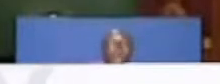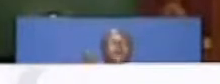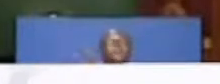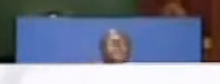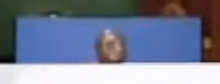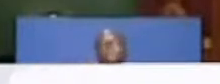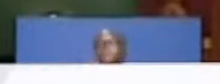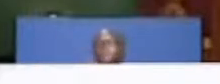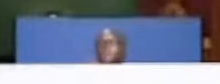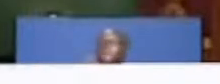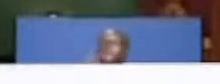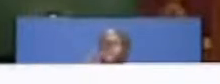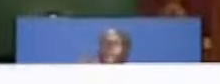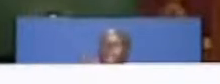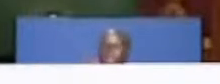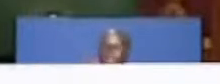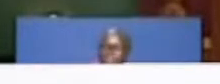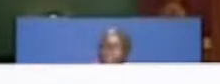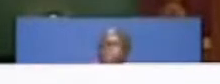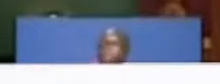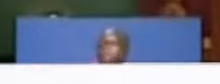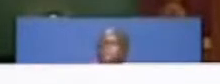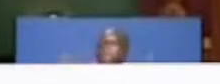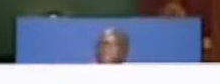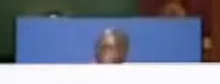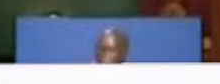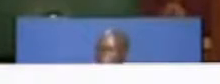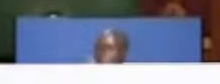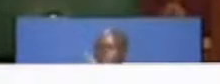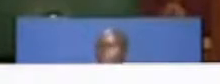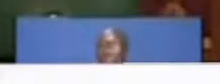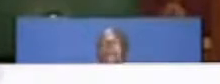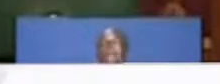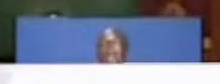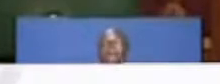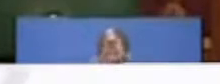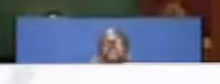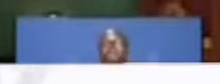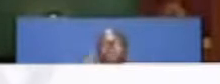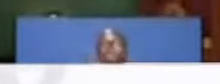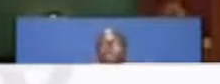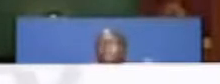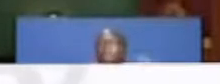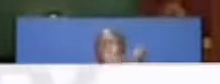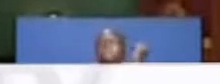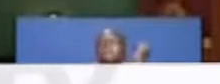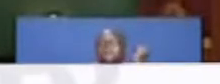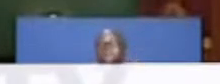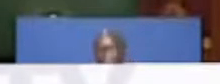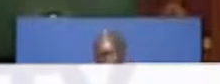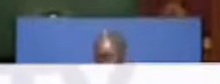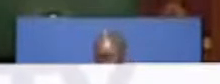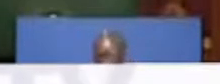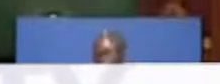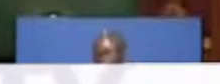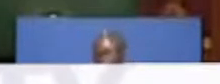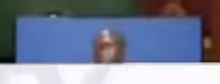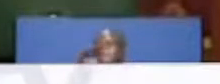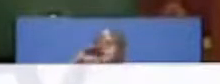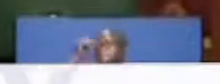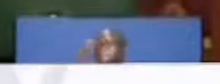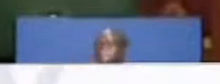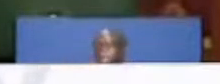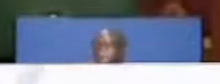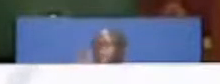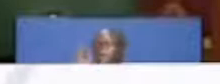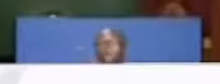1,200 shillings per household, and this is what I call freedom from want. Mr. Speaker, one of the